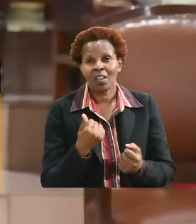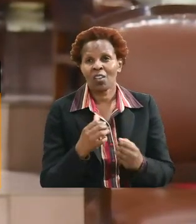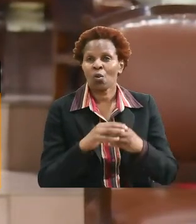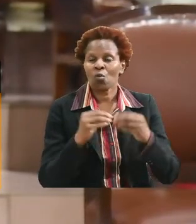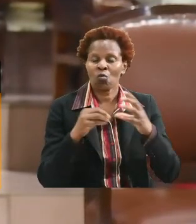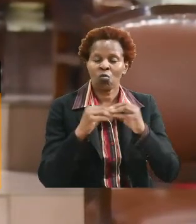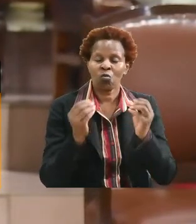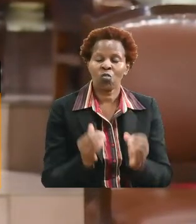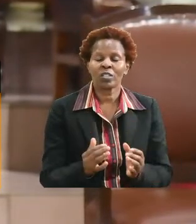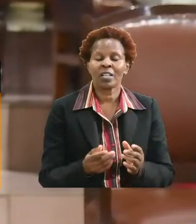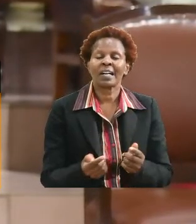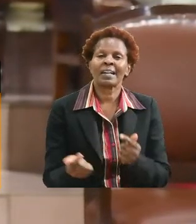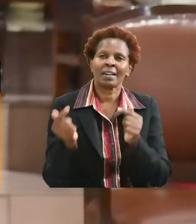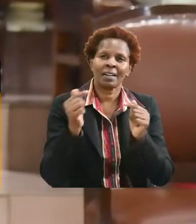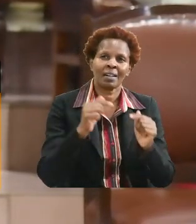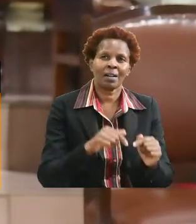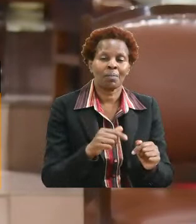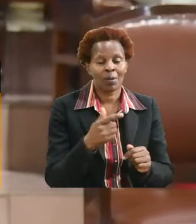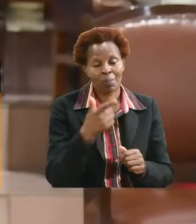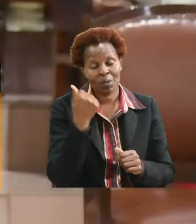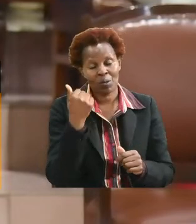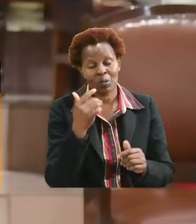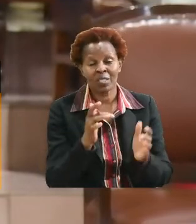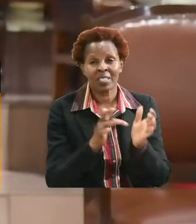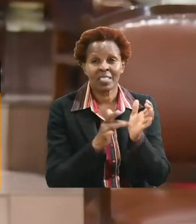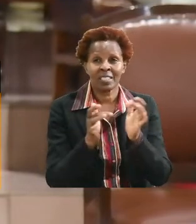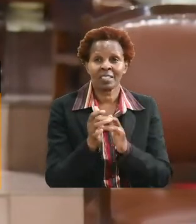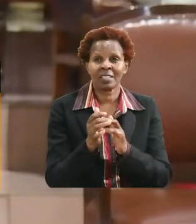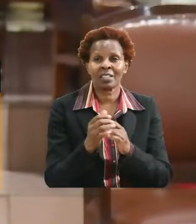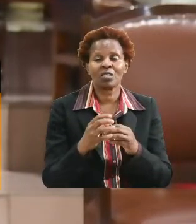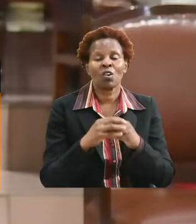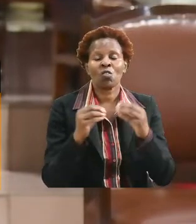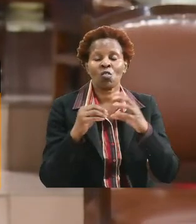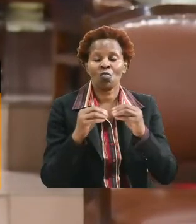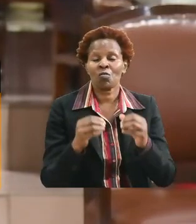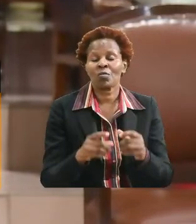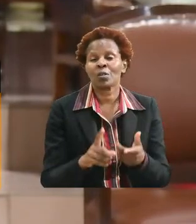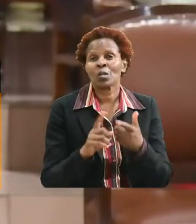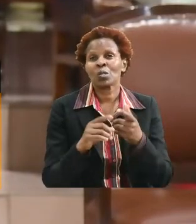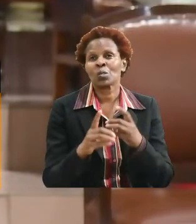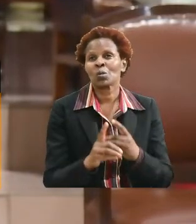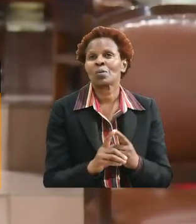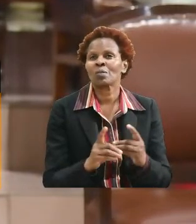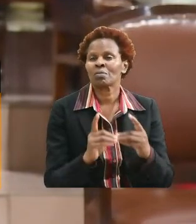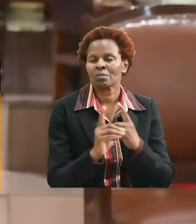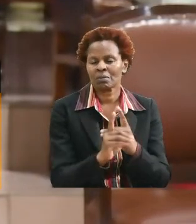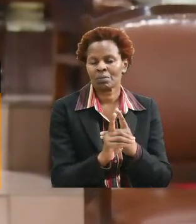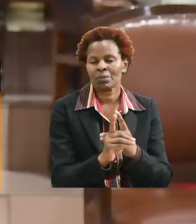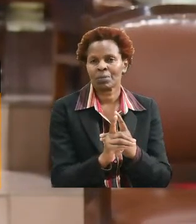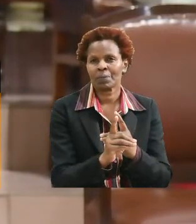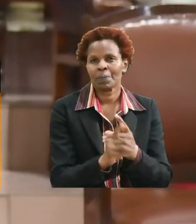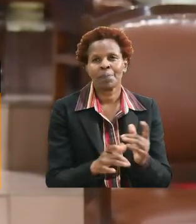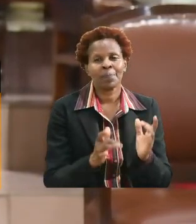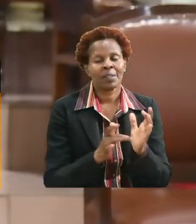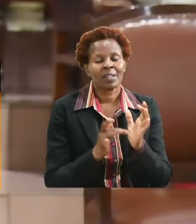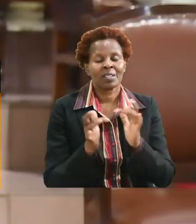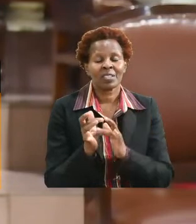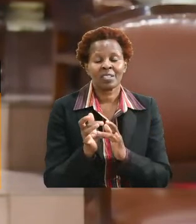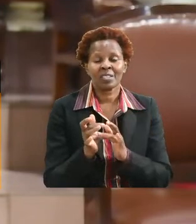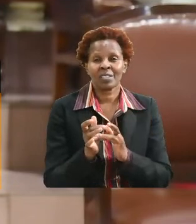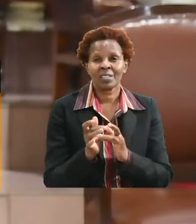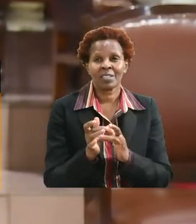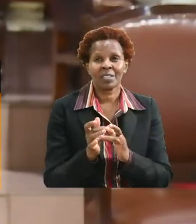come because Jesus was a comforter to the disciples. And Jesus was the